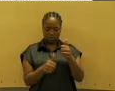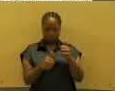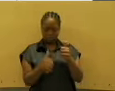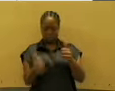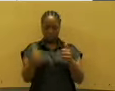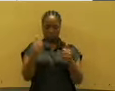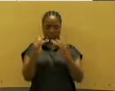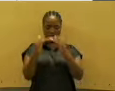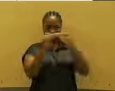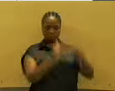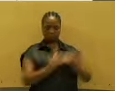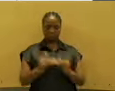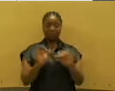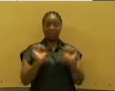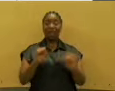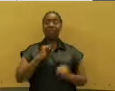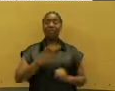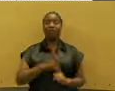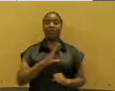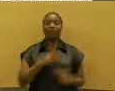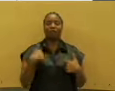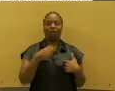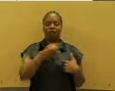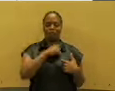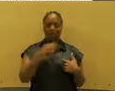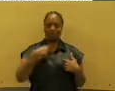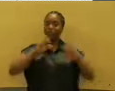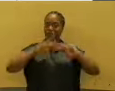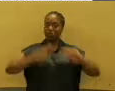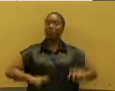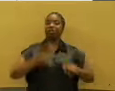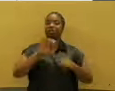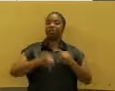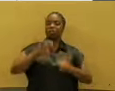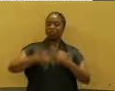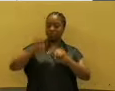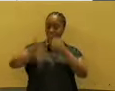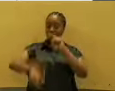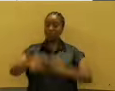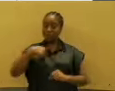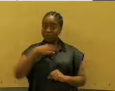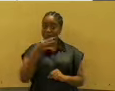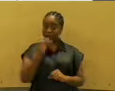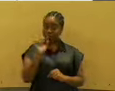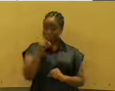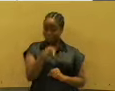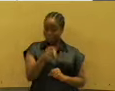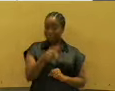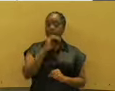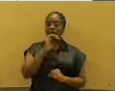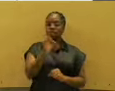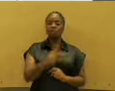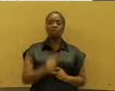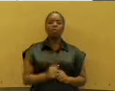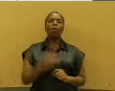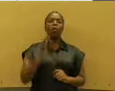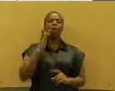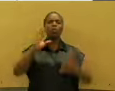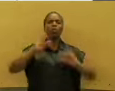And I'm confident in saying that because I cited it in my research. And what I'm basically saying there is that feminist literature